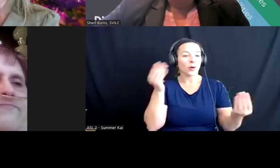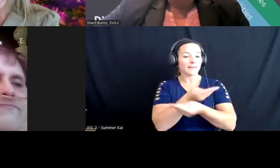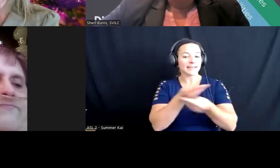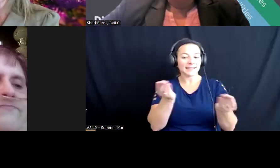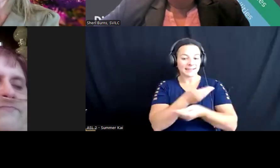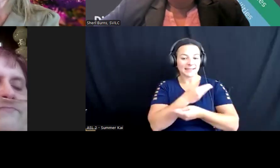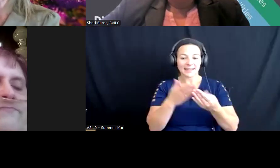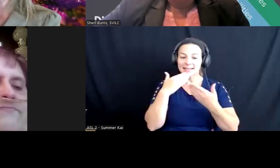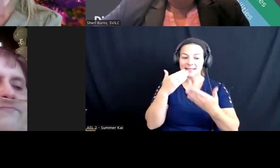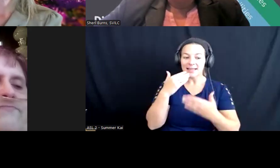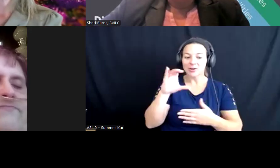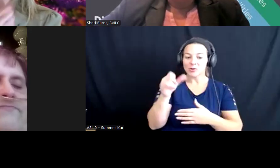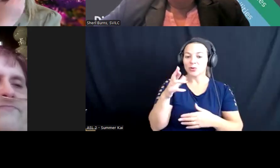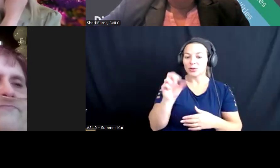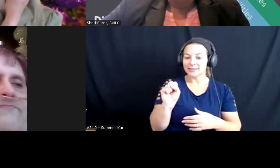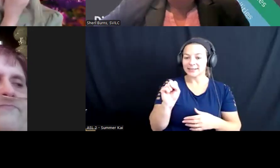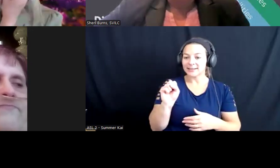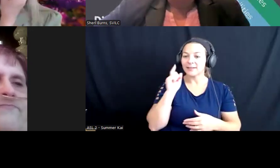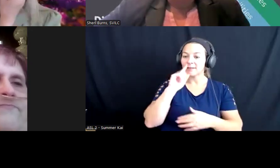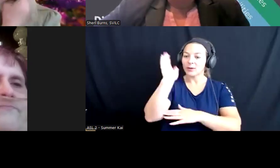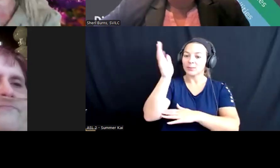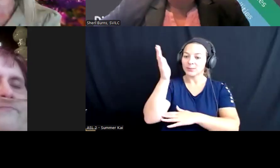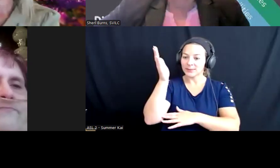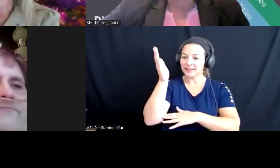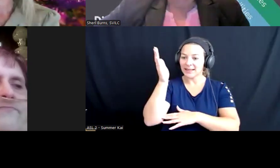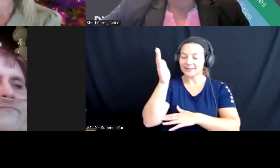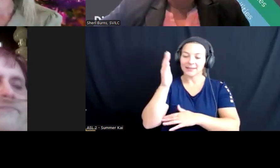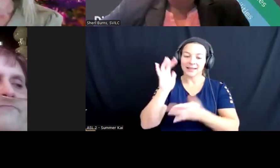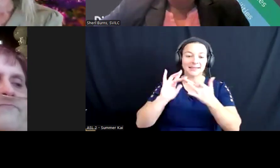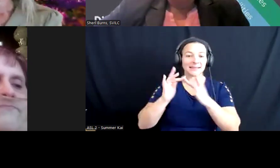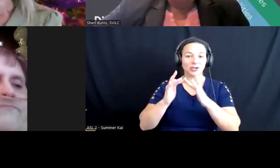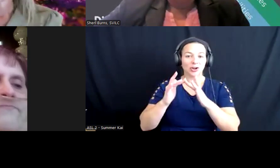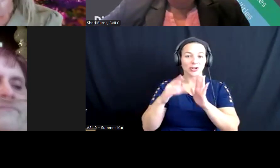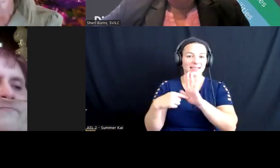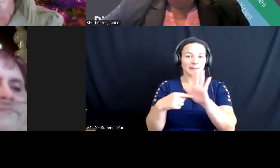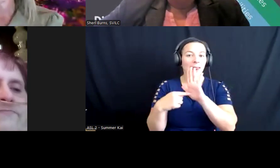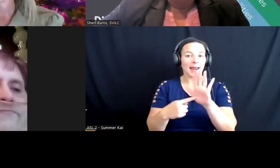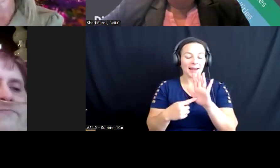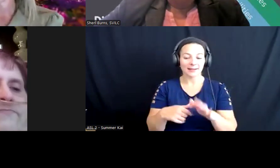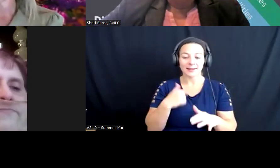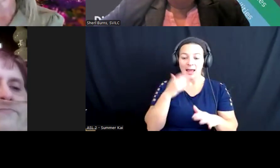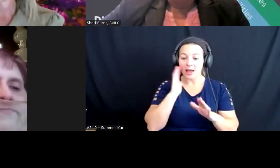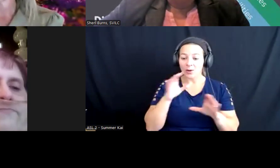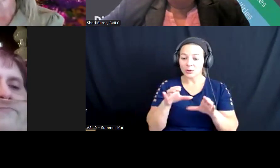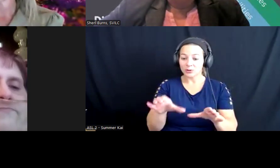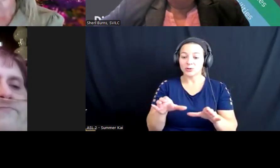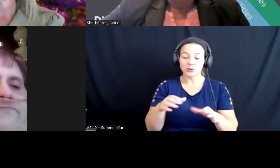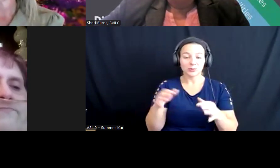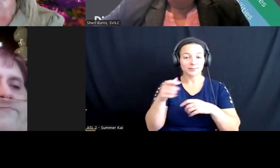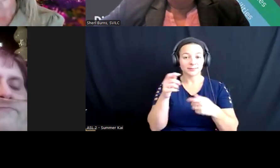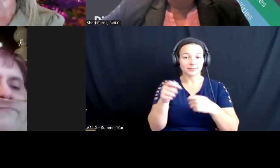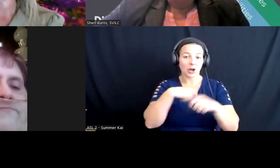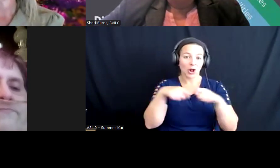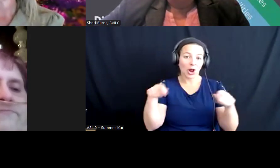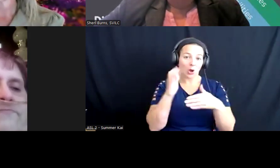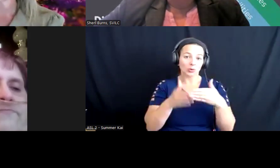thank you to Chris for presenting the digital display. I am going to do high-level closing remarks on behalf